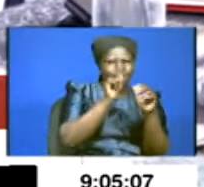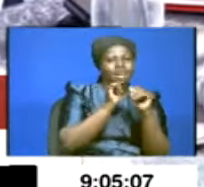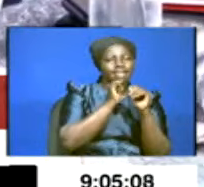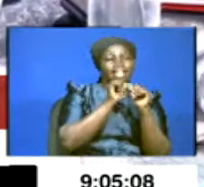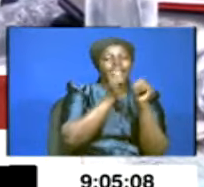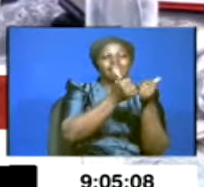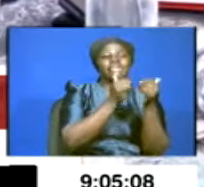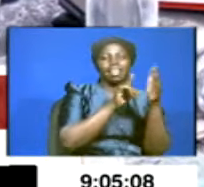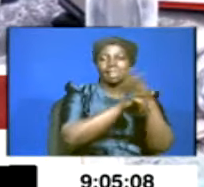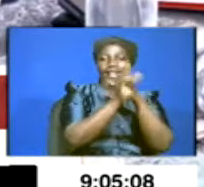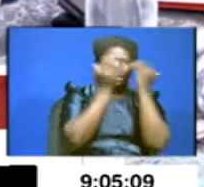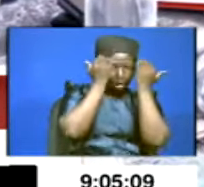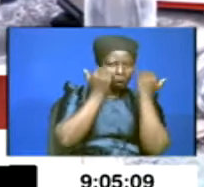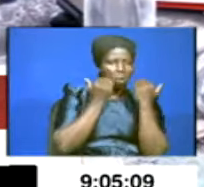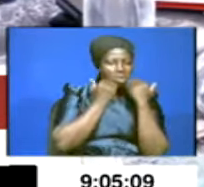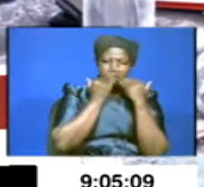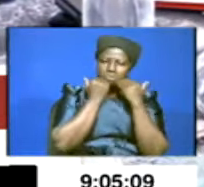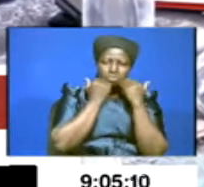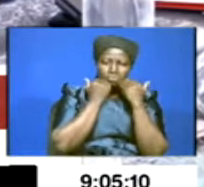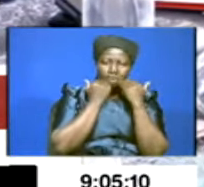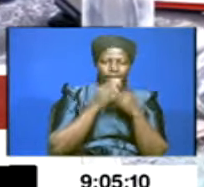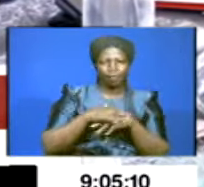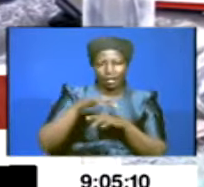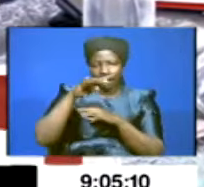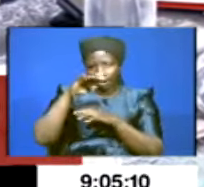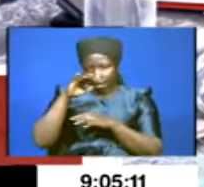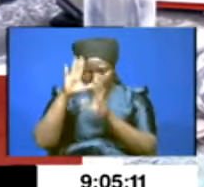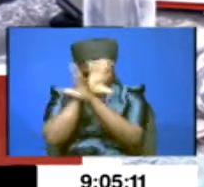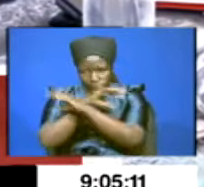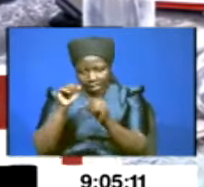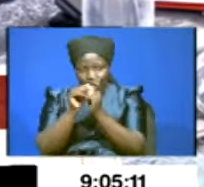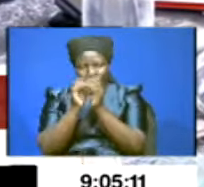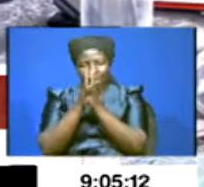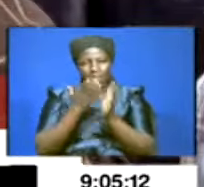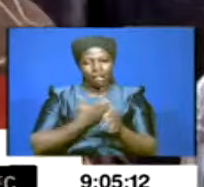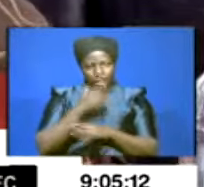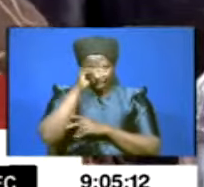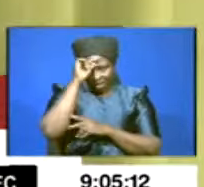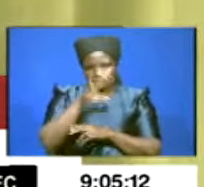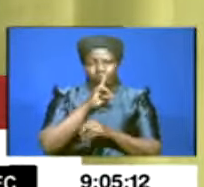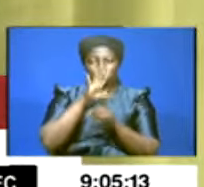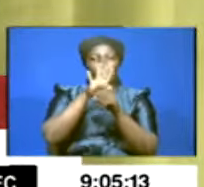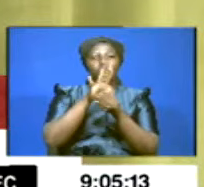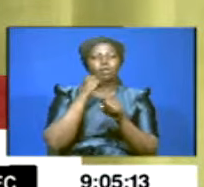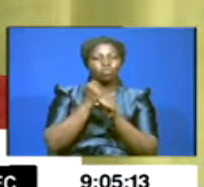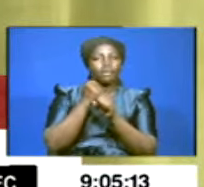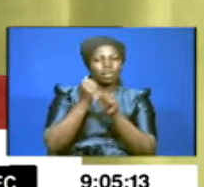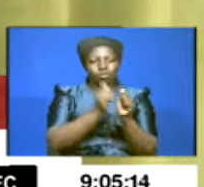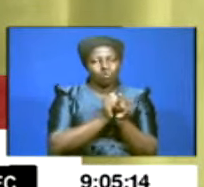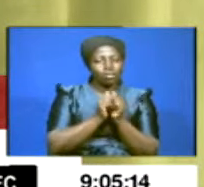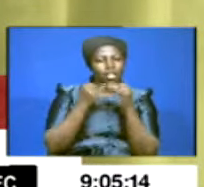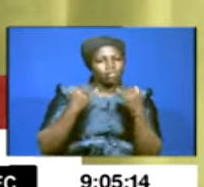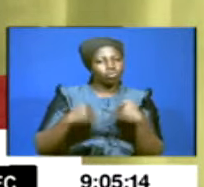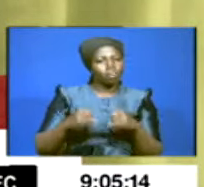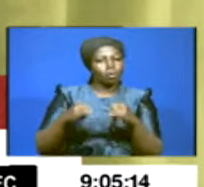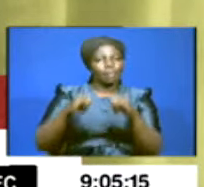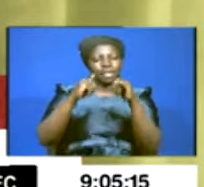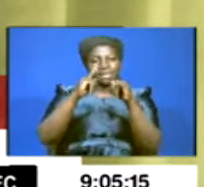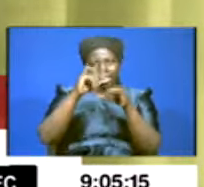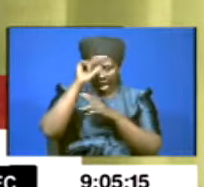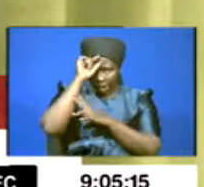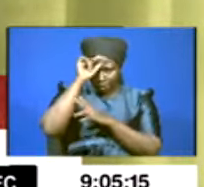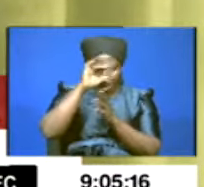President and the Council of Governors pledging to work together to implement government programs. We are going to respect what